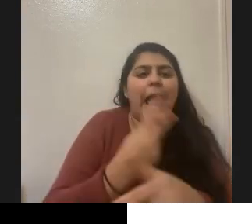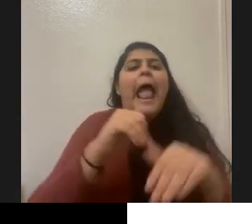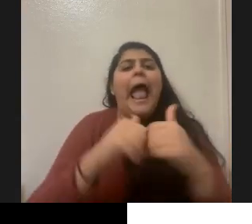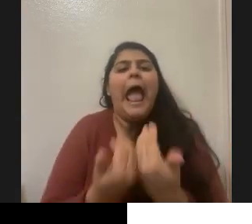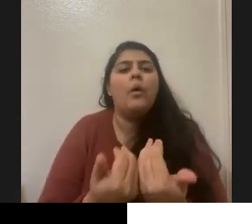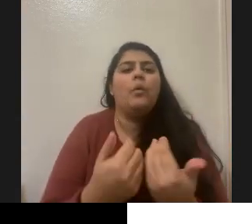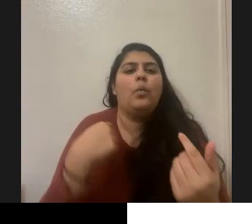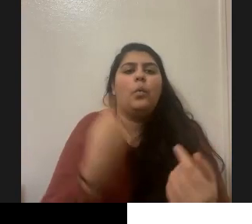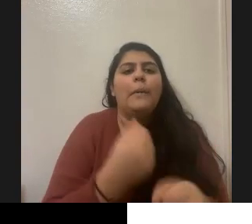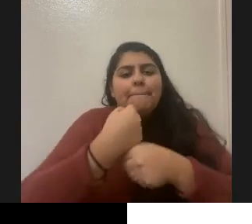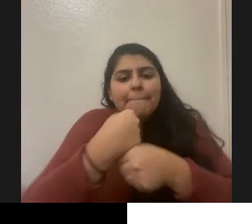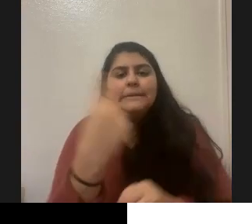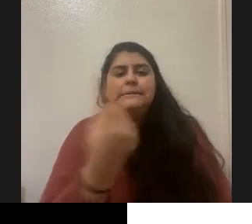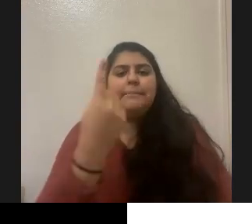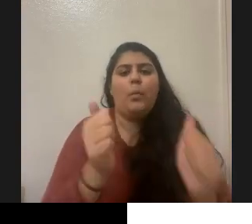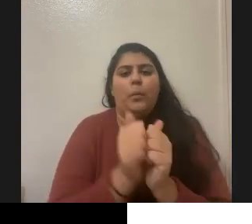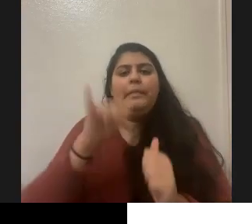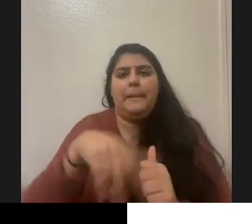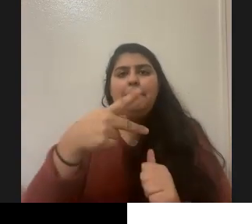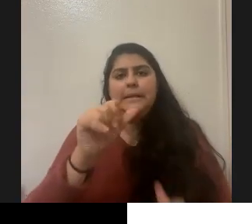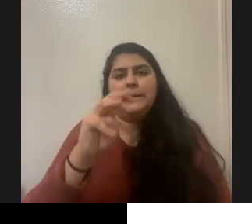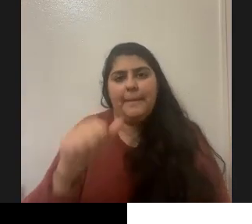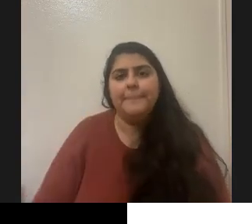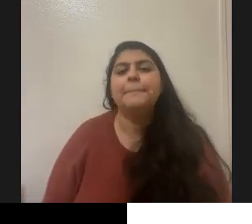it and make something out of it. Cool.